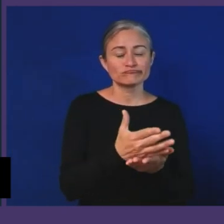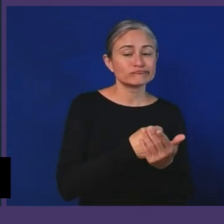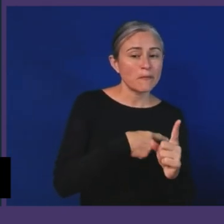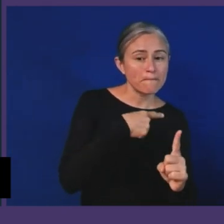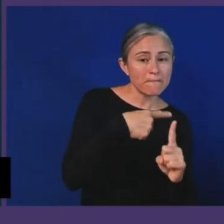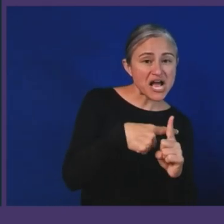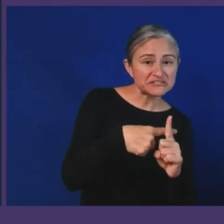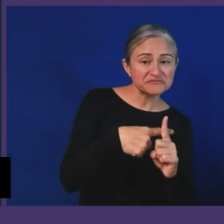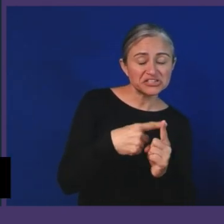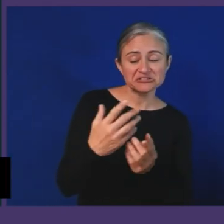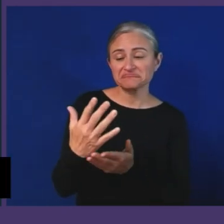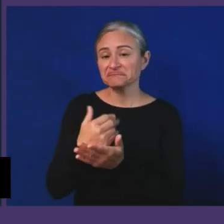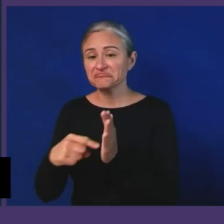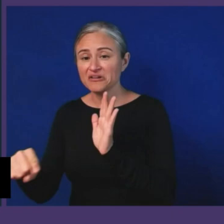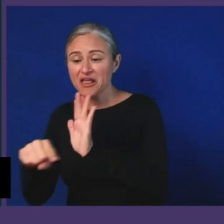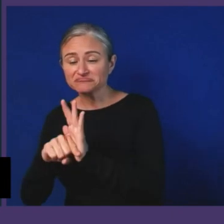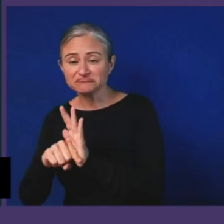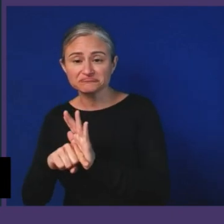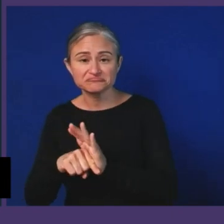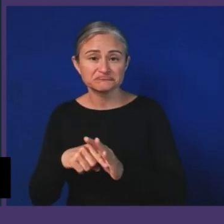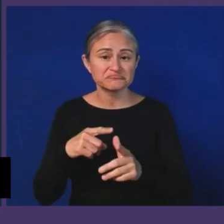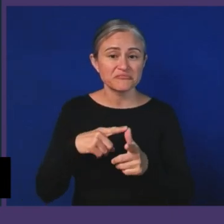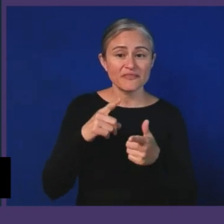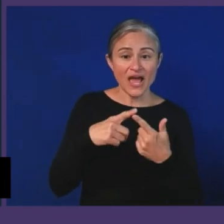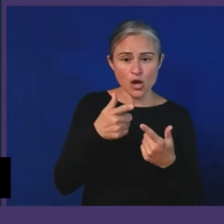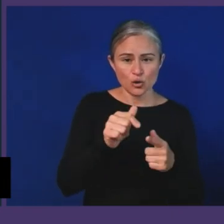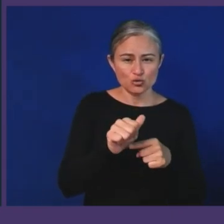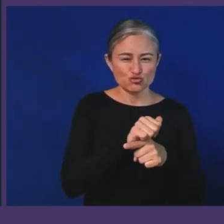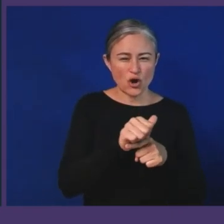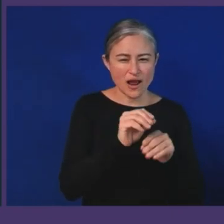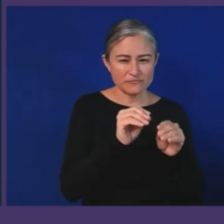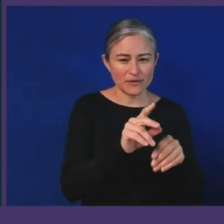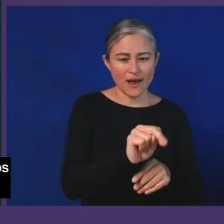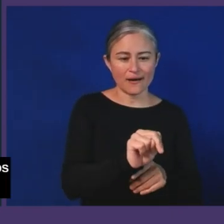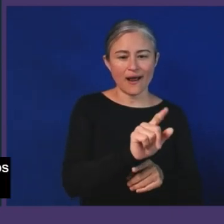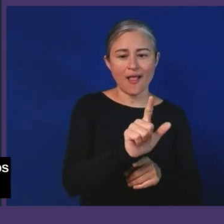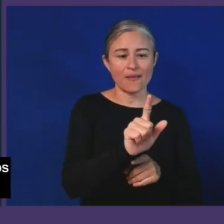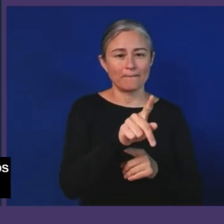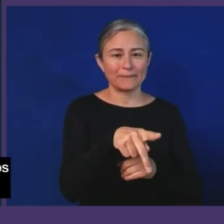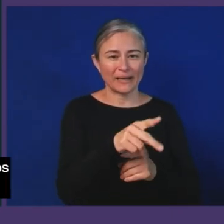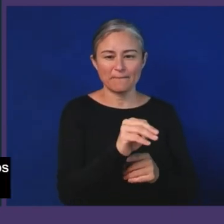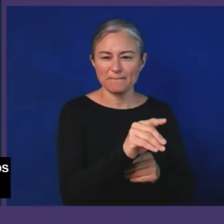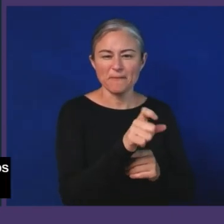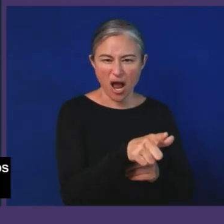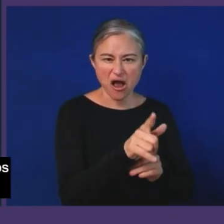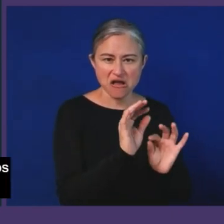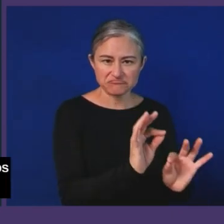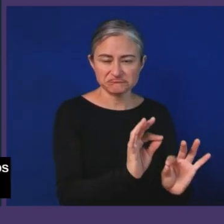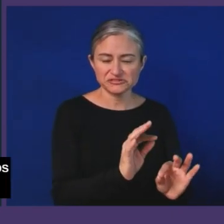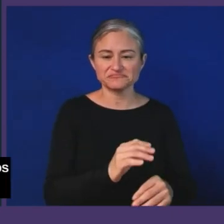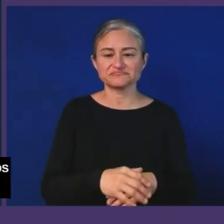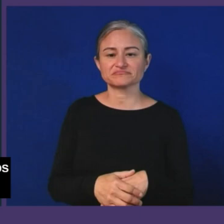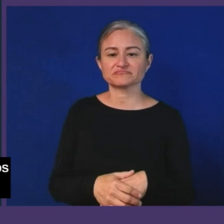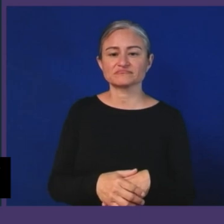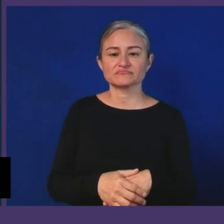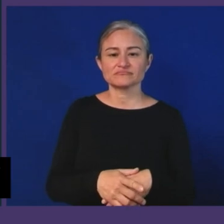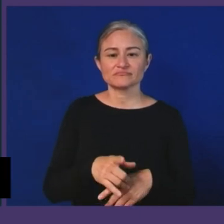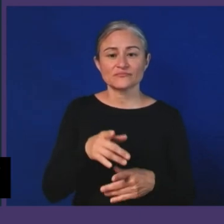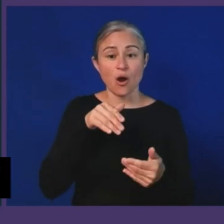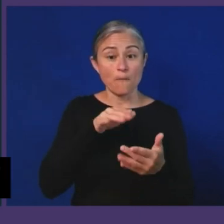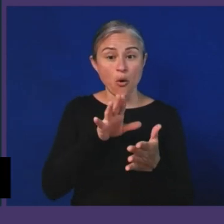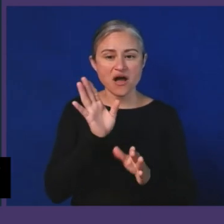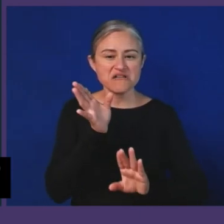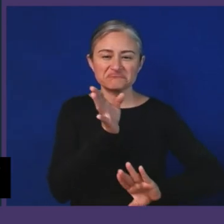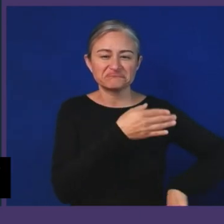for that. But the new approach is ignore sentiment classification, go off and do large language model pre-training, train a